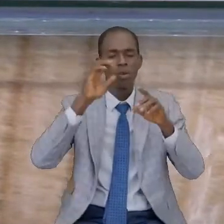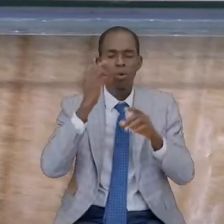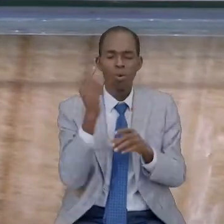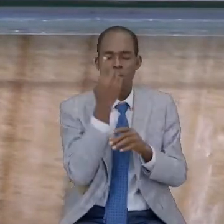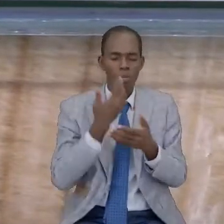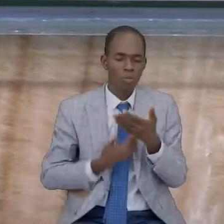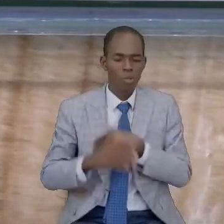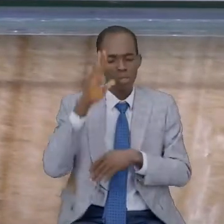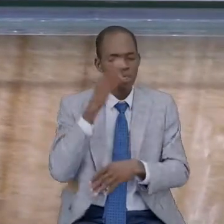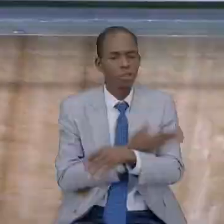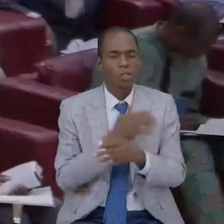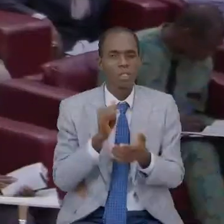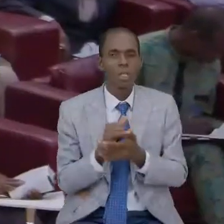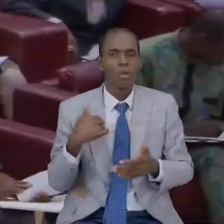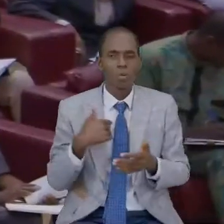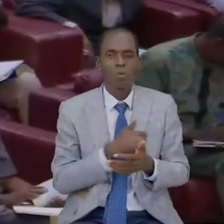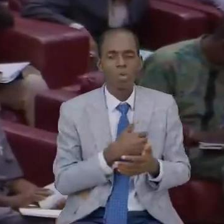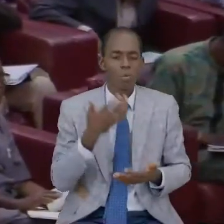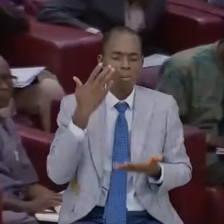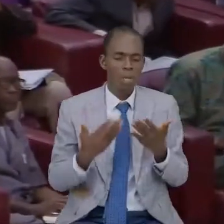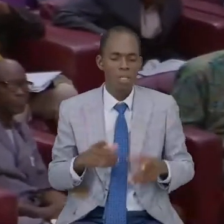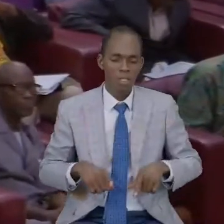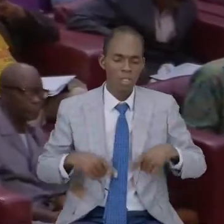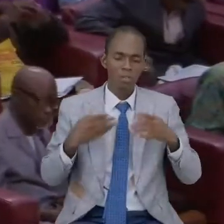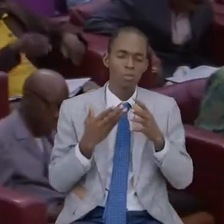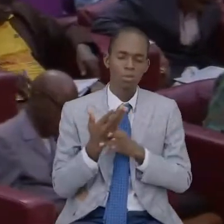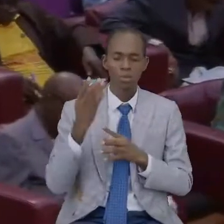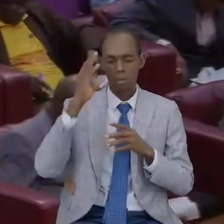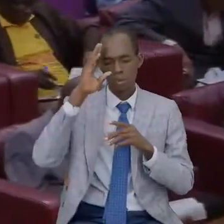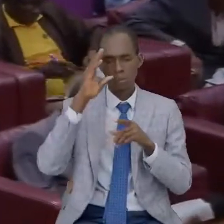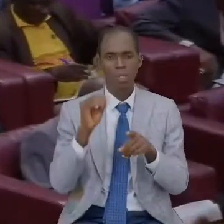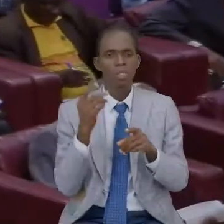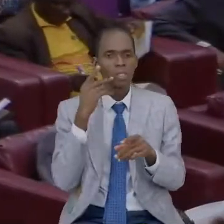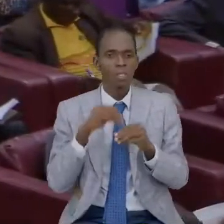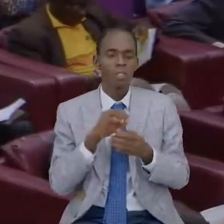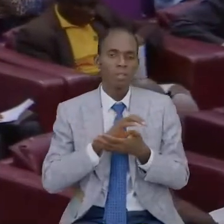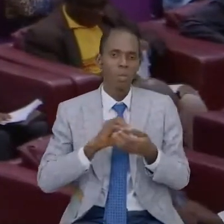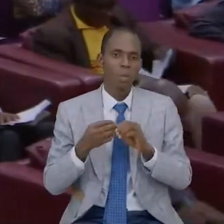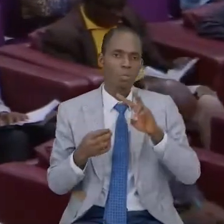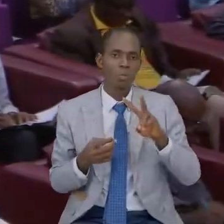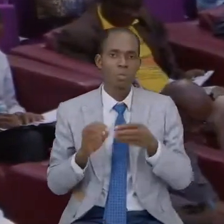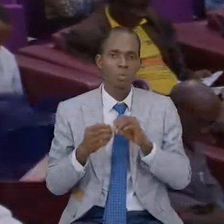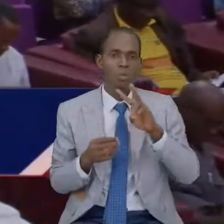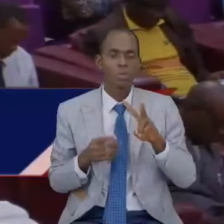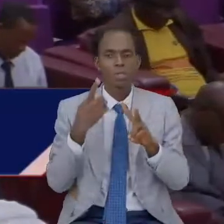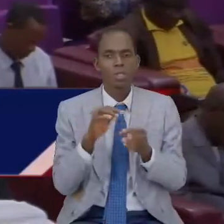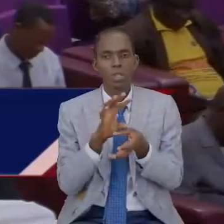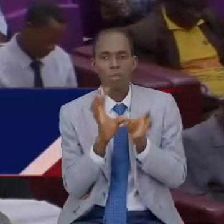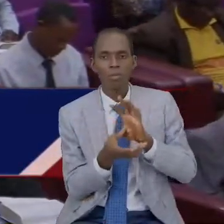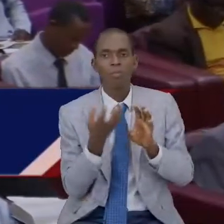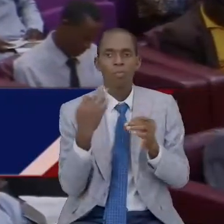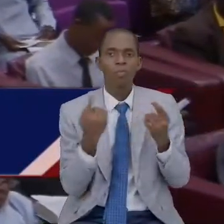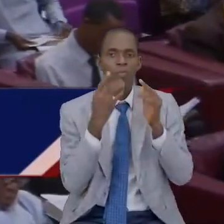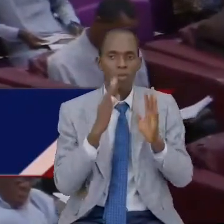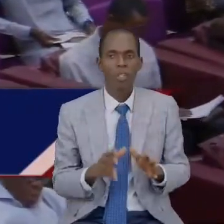the world that we might live through him. Look at number two there. Number two there is the conversion